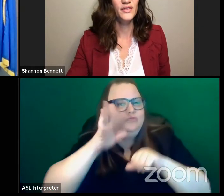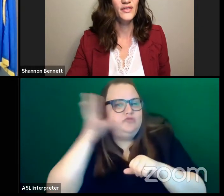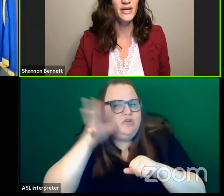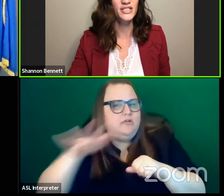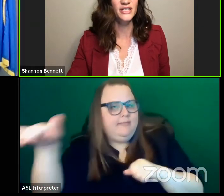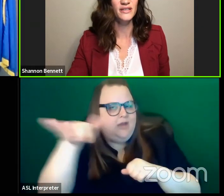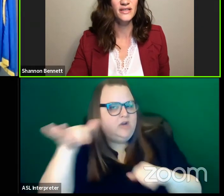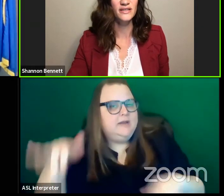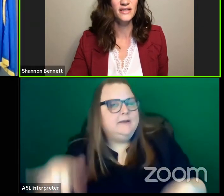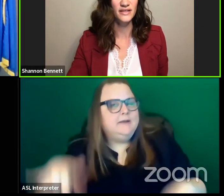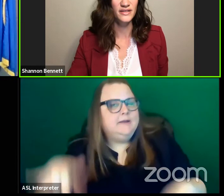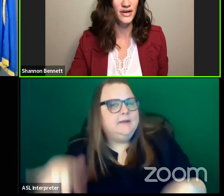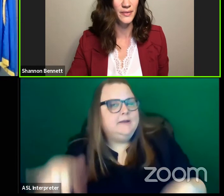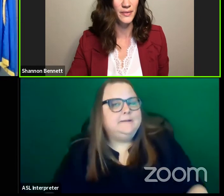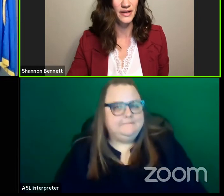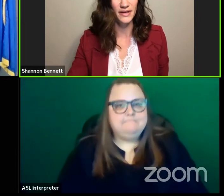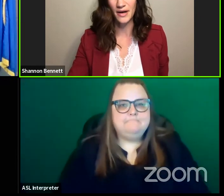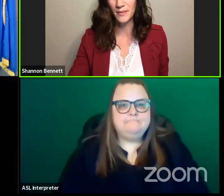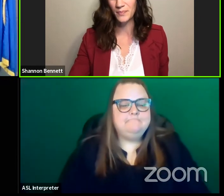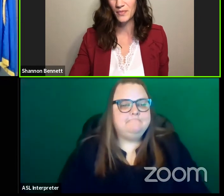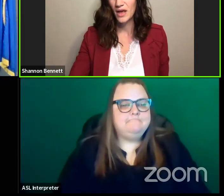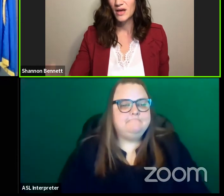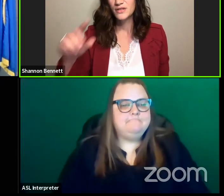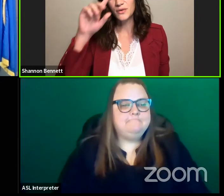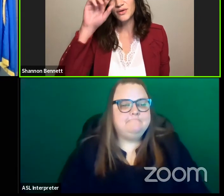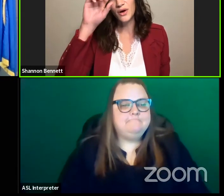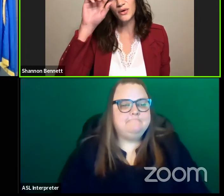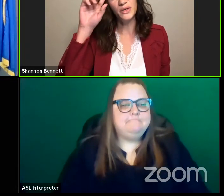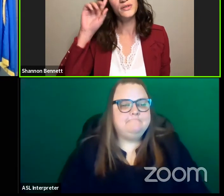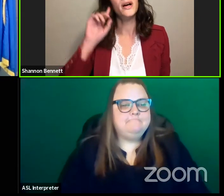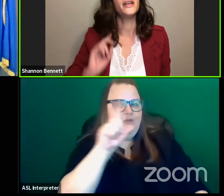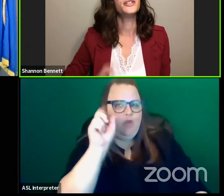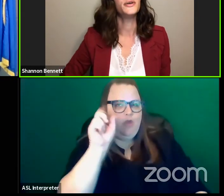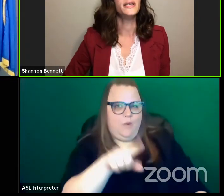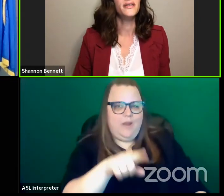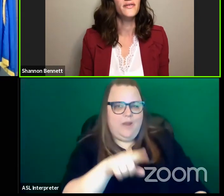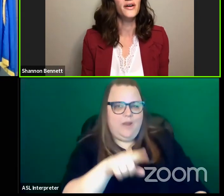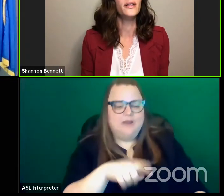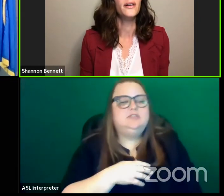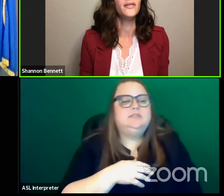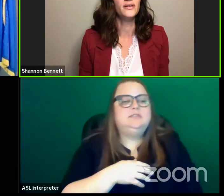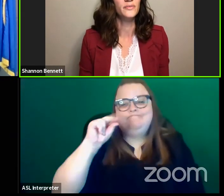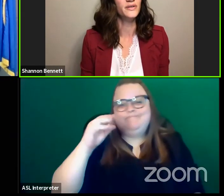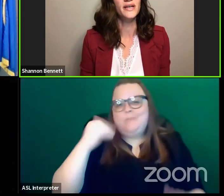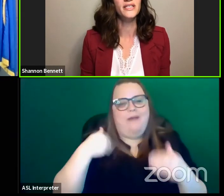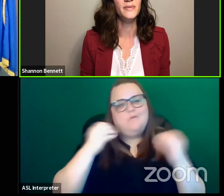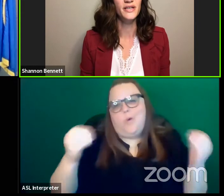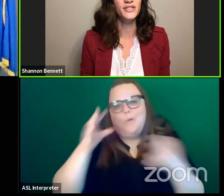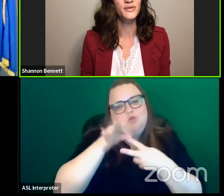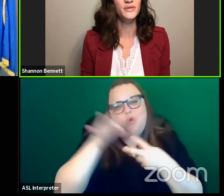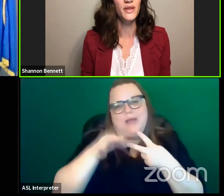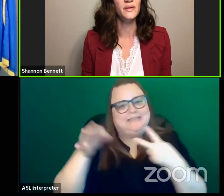Thank you for the question. It's a great one. So no, we do not get a choice at the federal level.